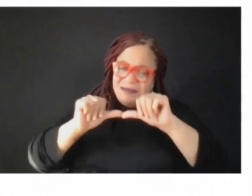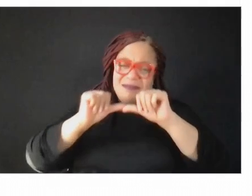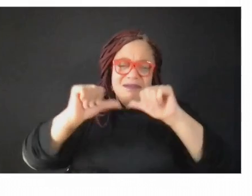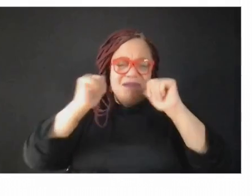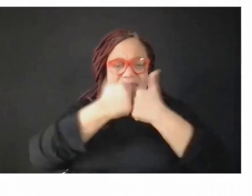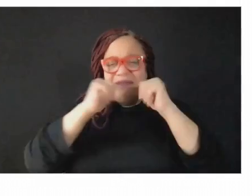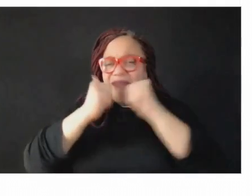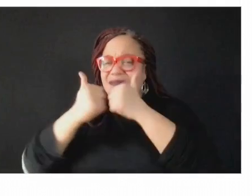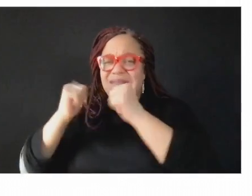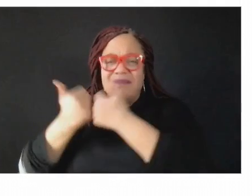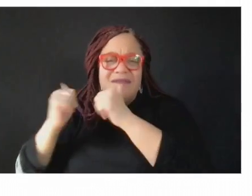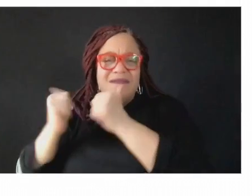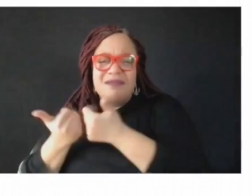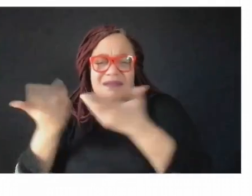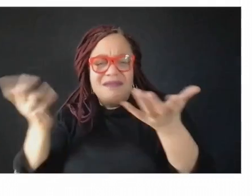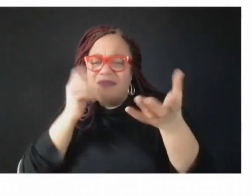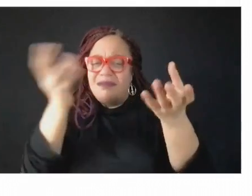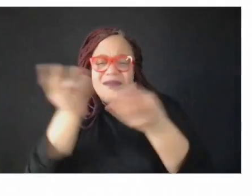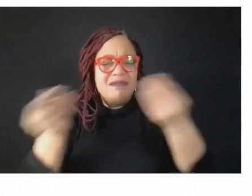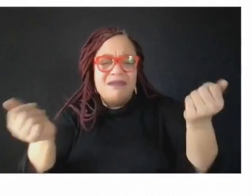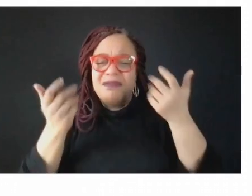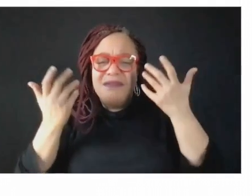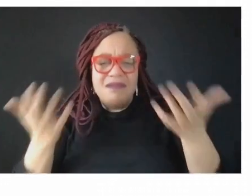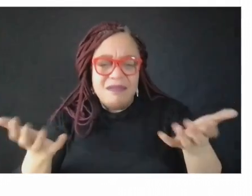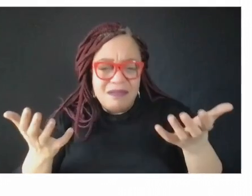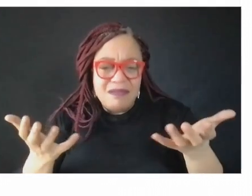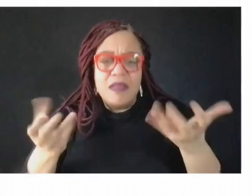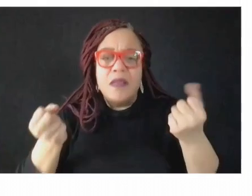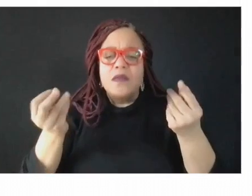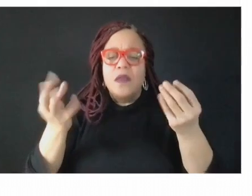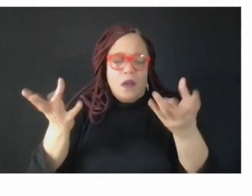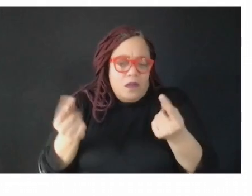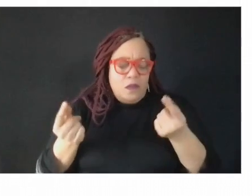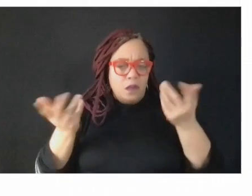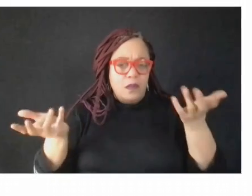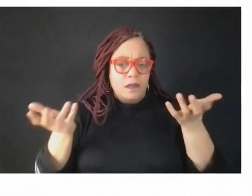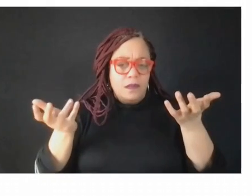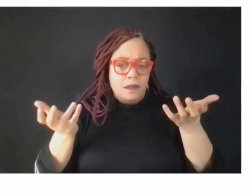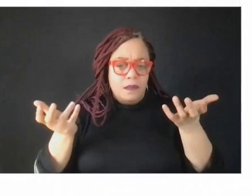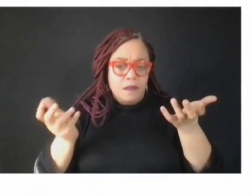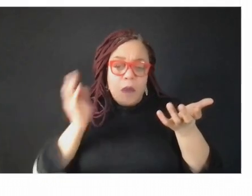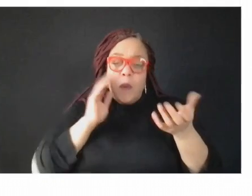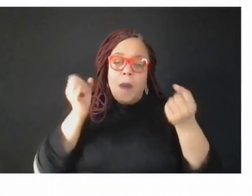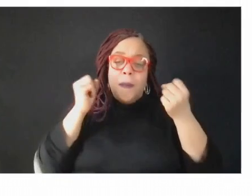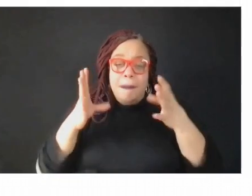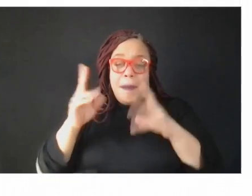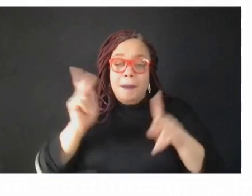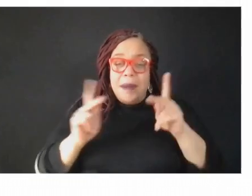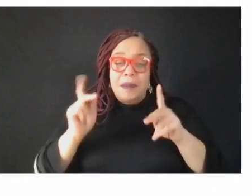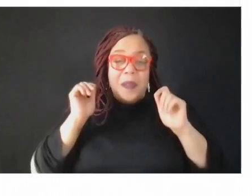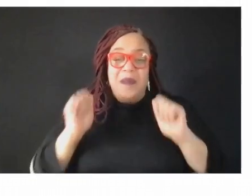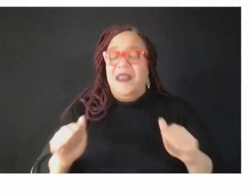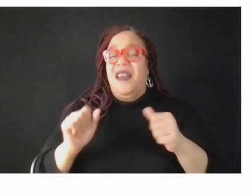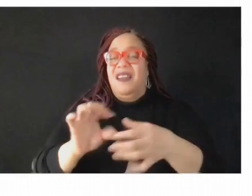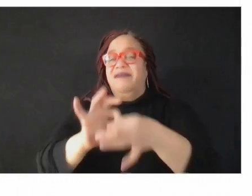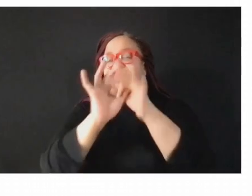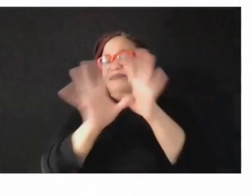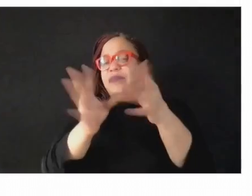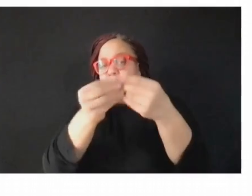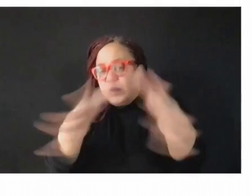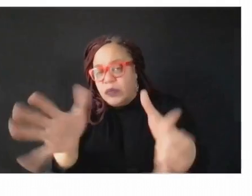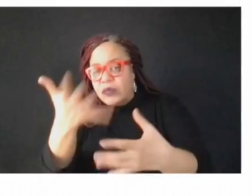So, what do we do? We all know you can lose trust quickly. We know that. So, we're also seeing